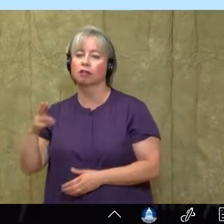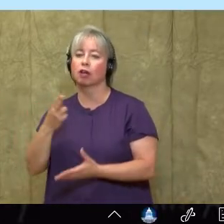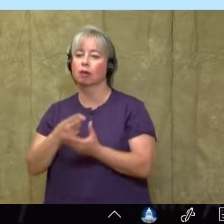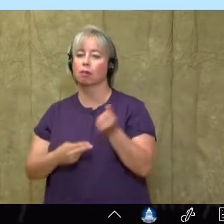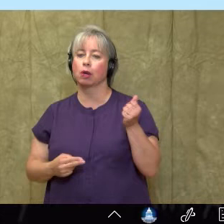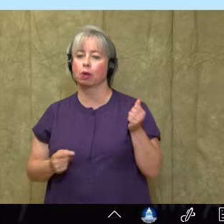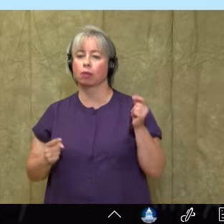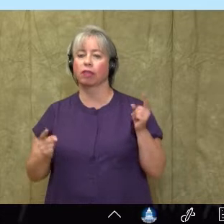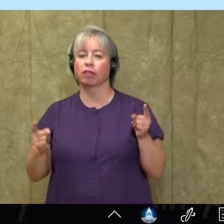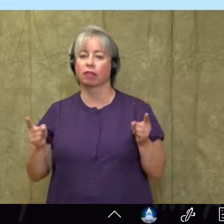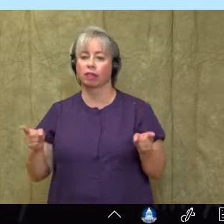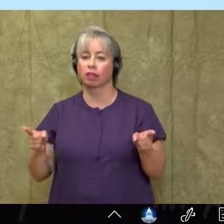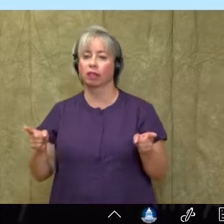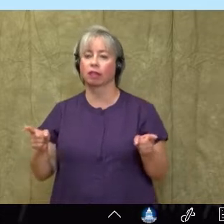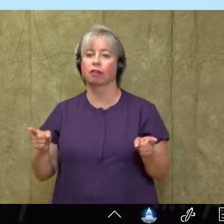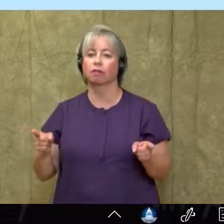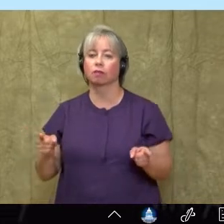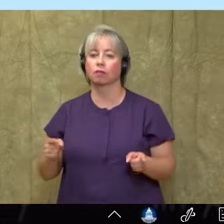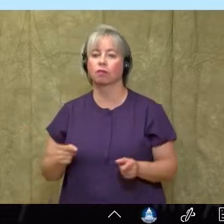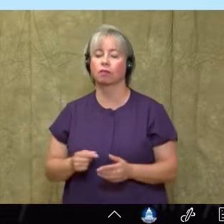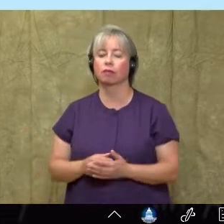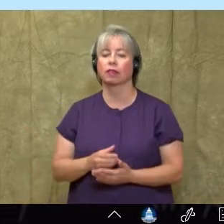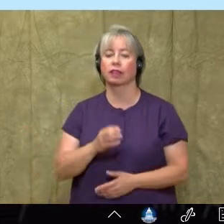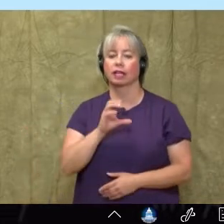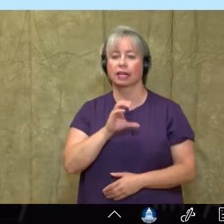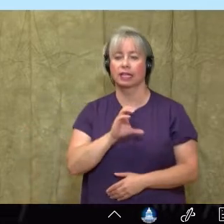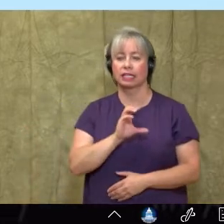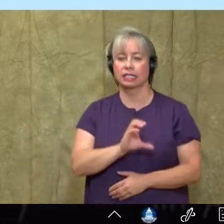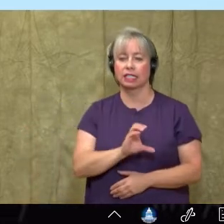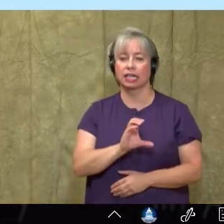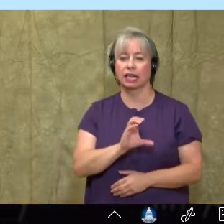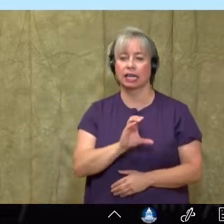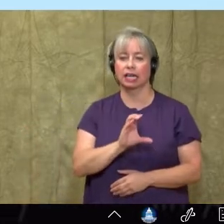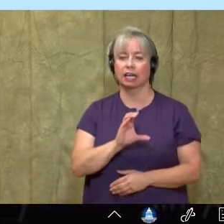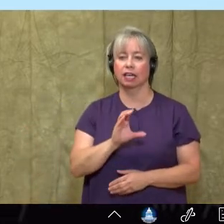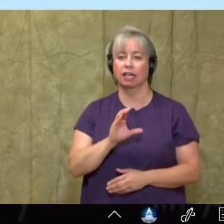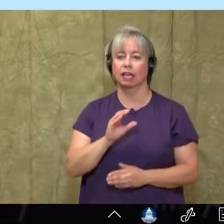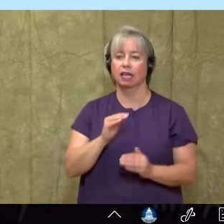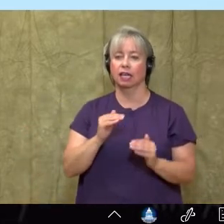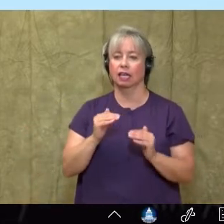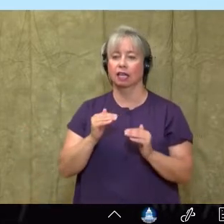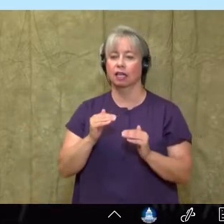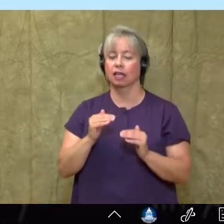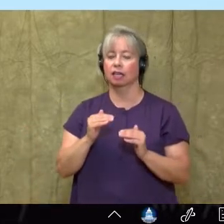root of c squared. Those are going to cancel out. And I'm going to take the